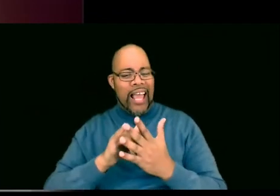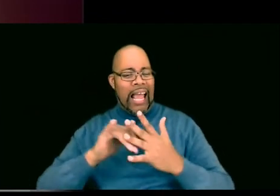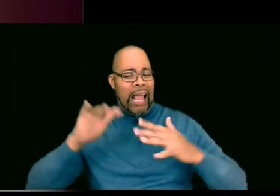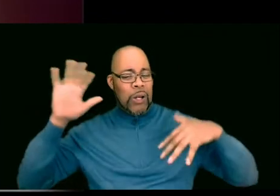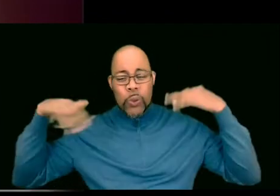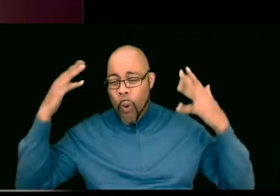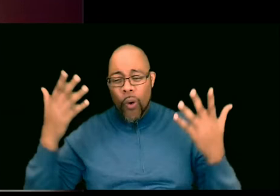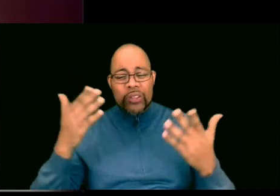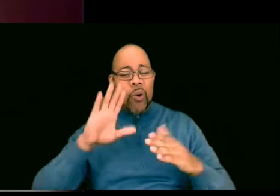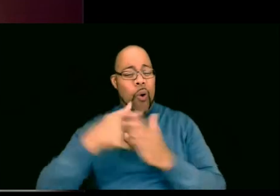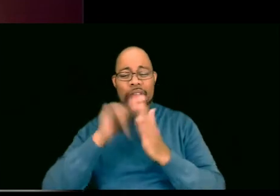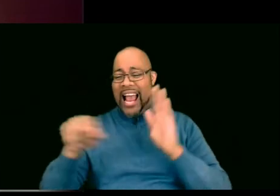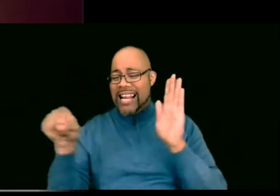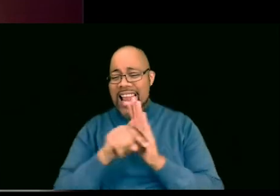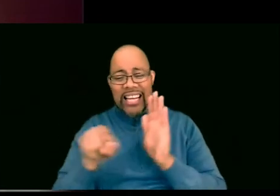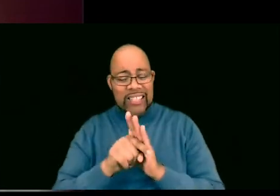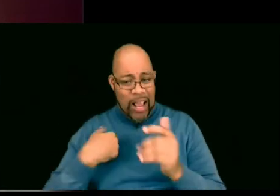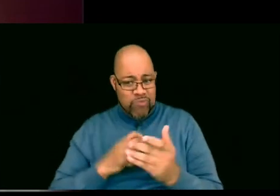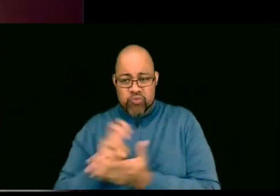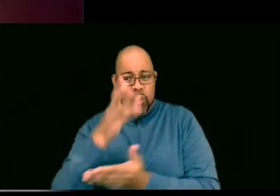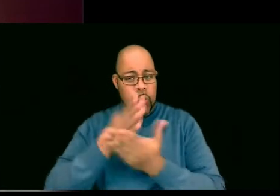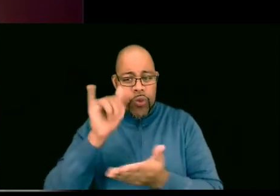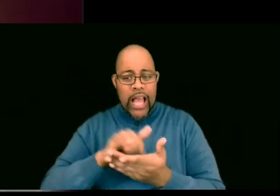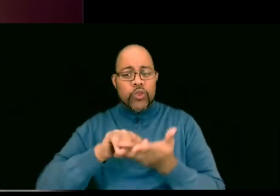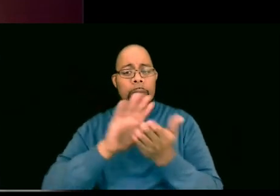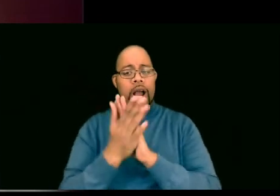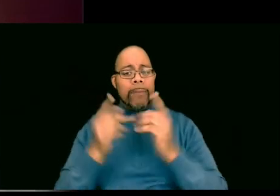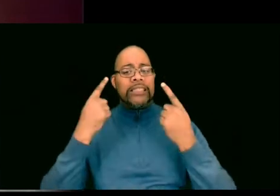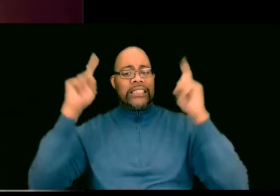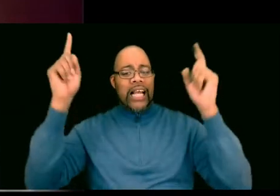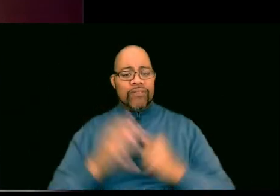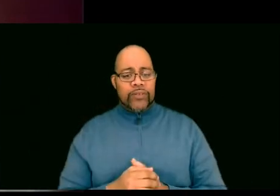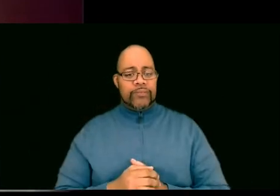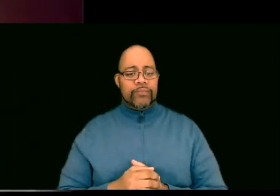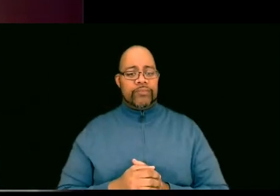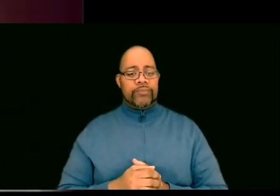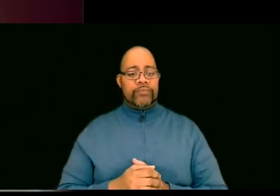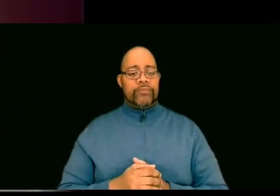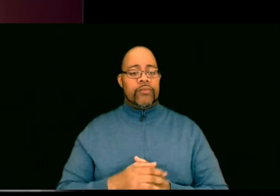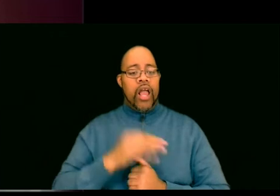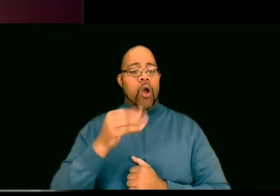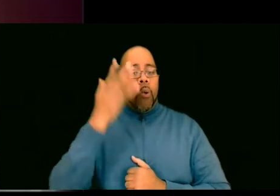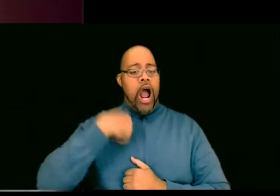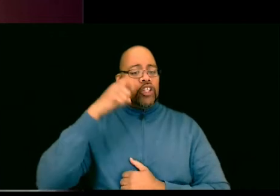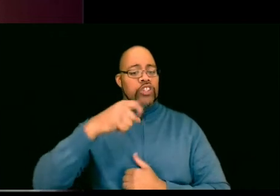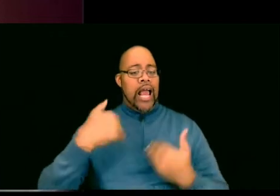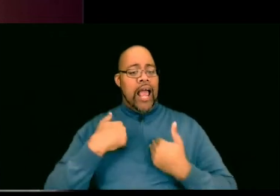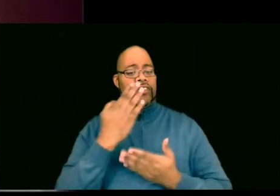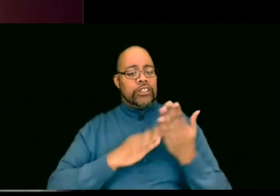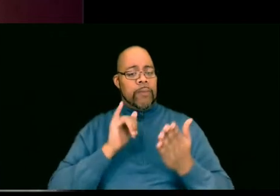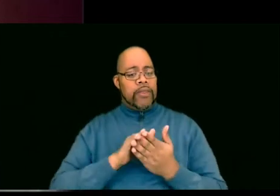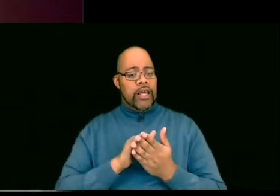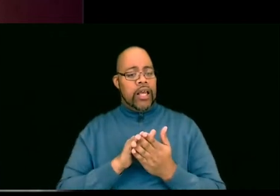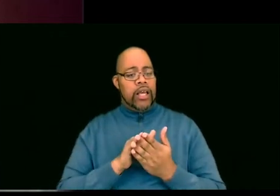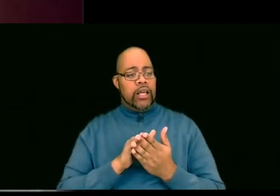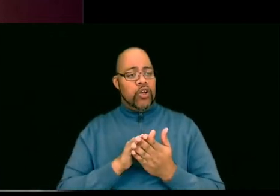that noise and all that negativity, you see, to be successful, and why I should have